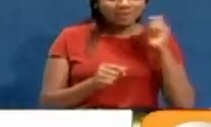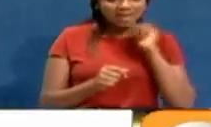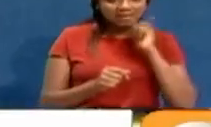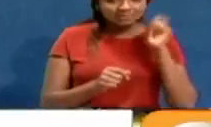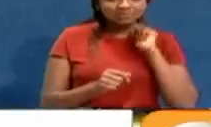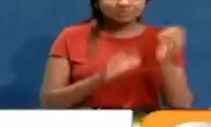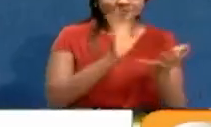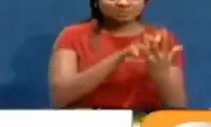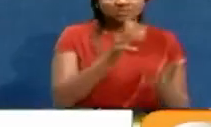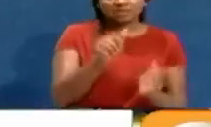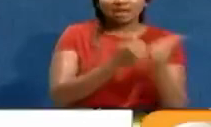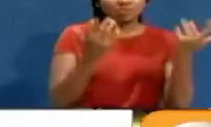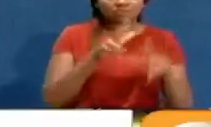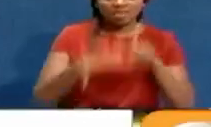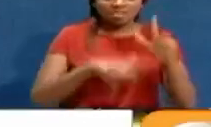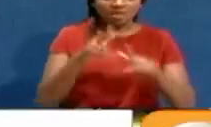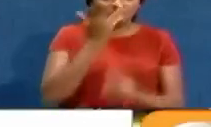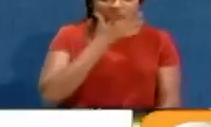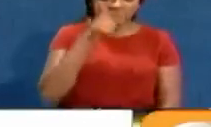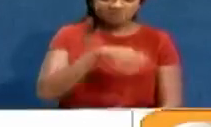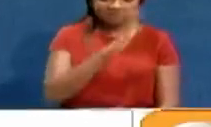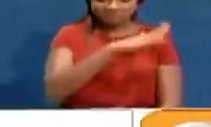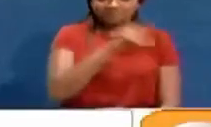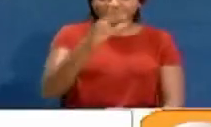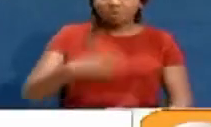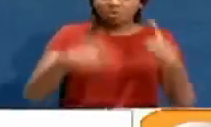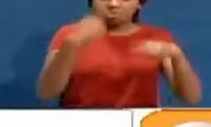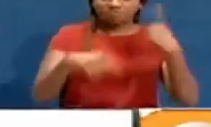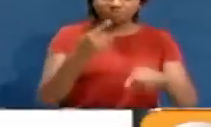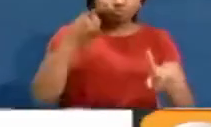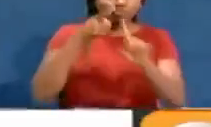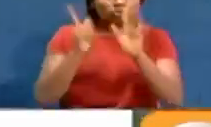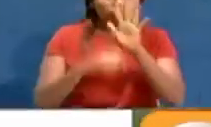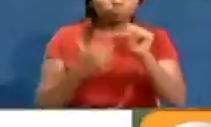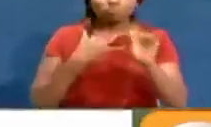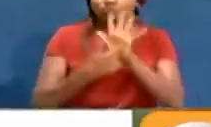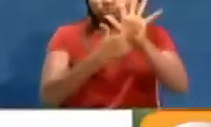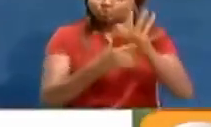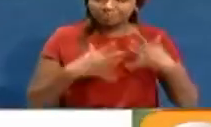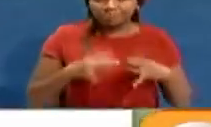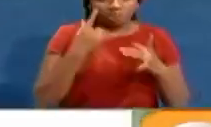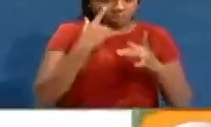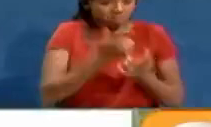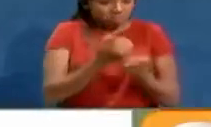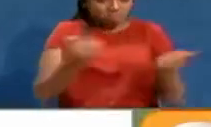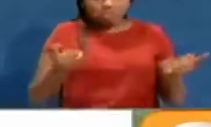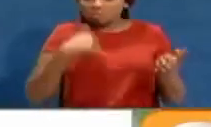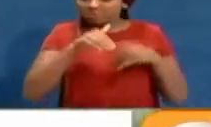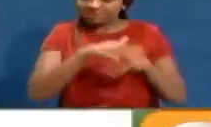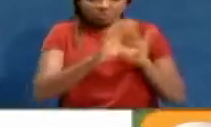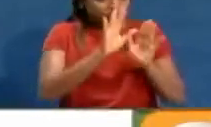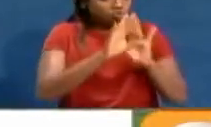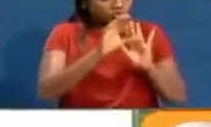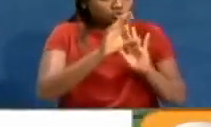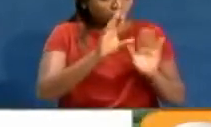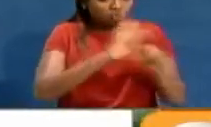match at the Nyayo National Stadium this afternoon. The match was meant to give a preview of the adherence to the set COVID-19 protocols by the